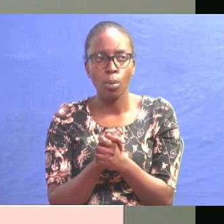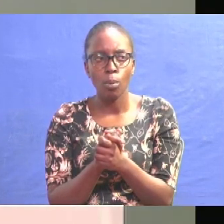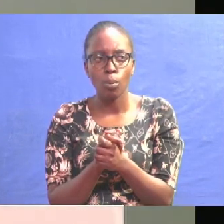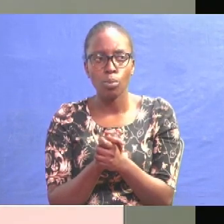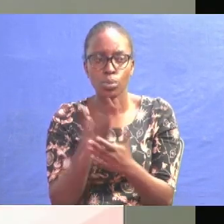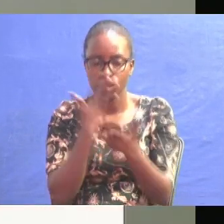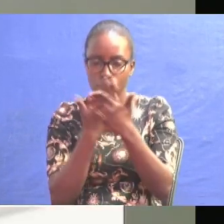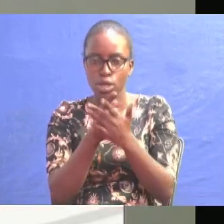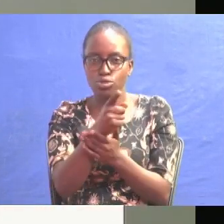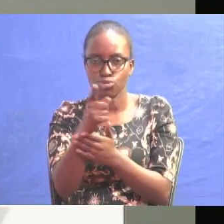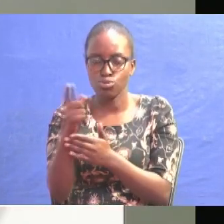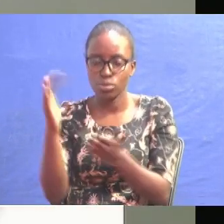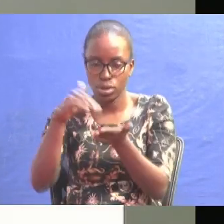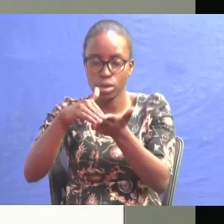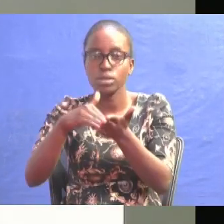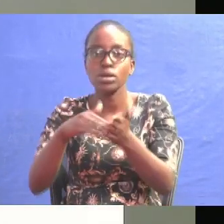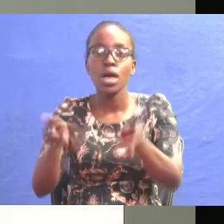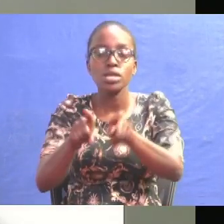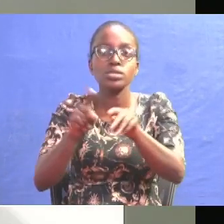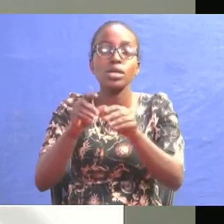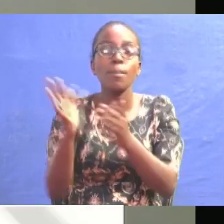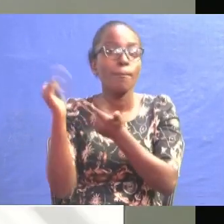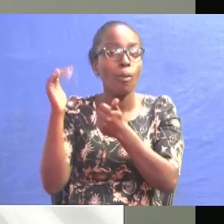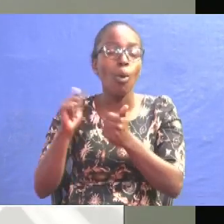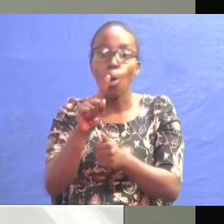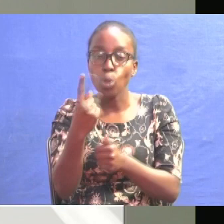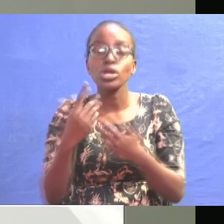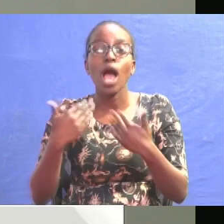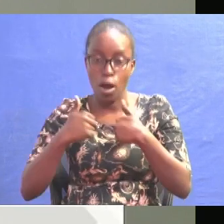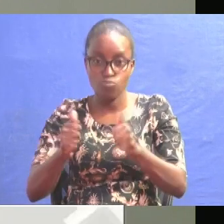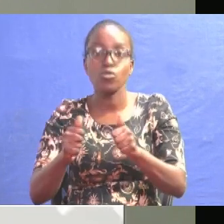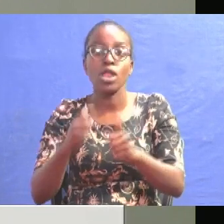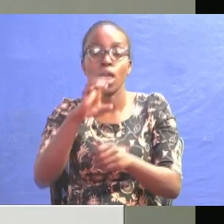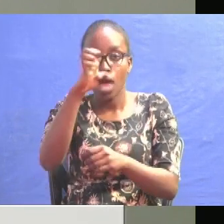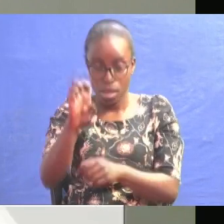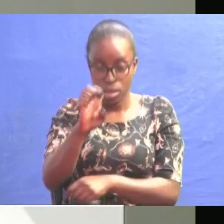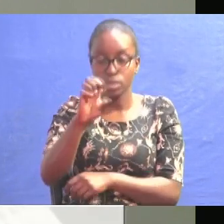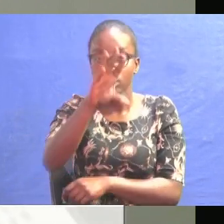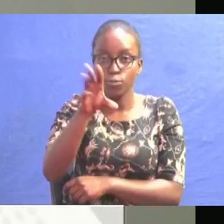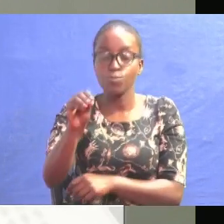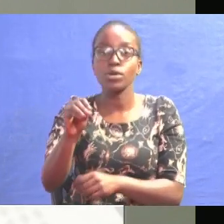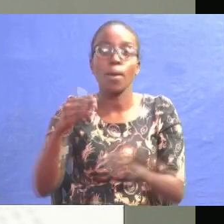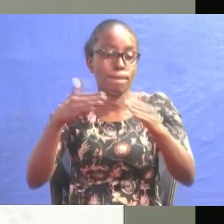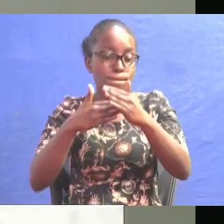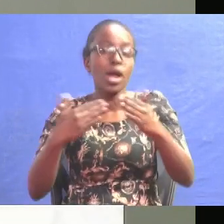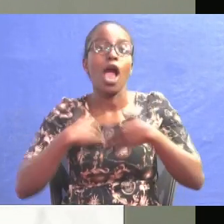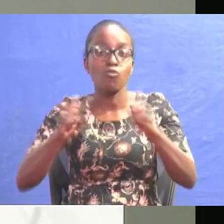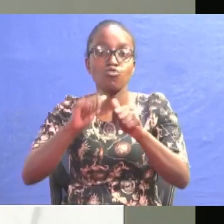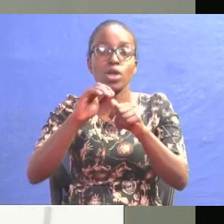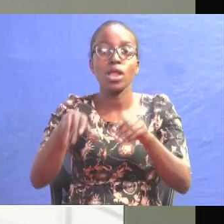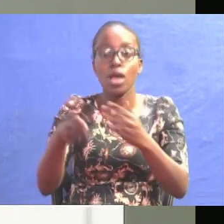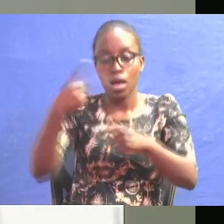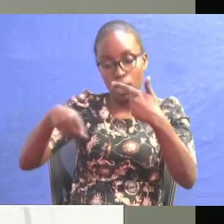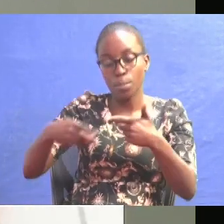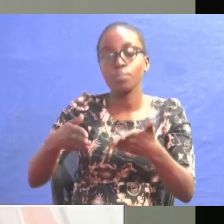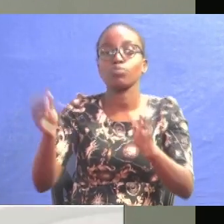Thank you. Thank you again. I think one of the hope that we have right now, the East Africa bloc is actually coming together. And that is something that we can attest.